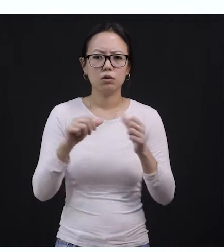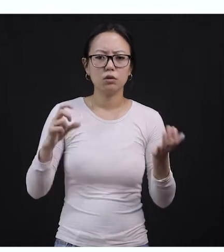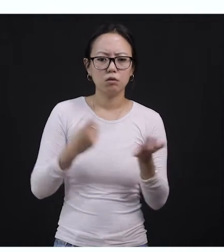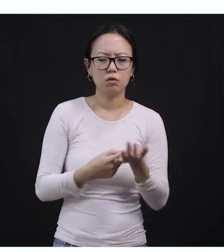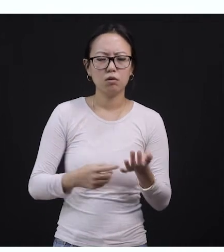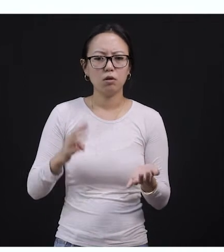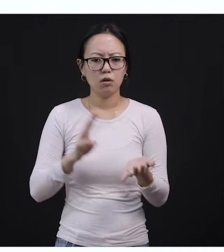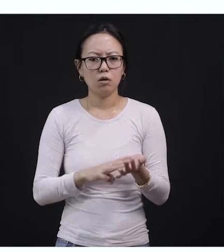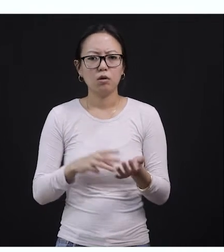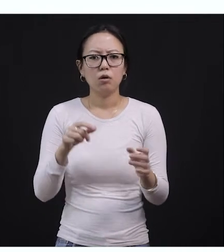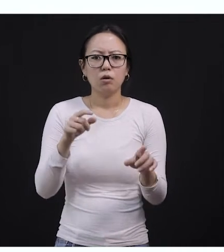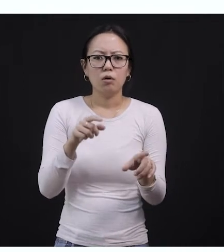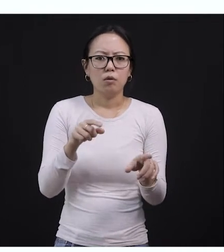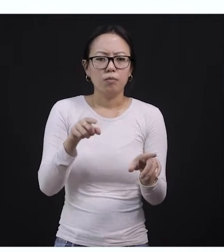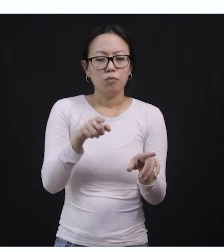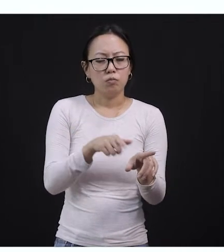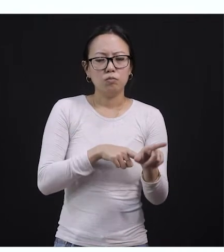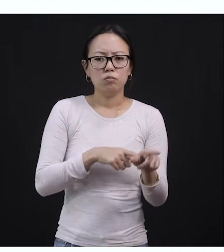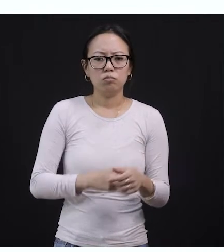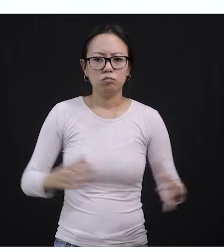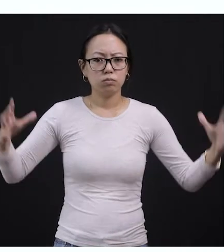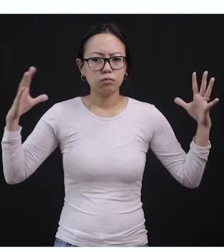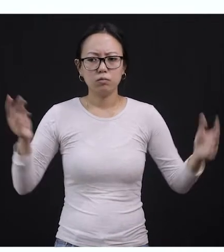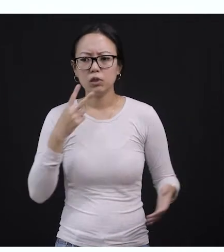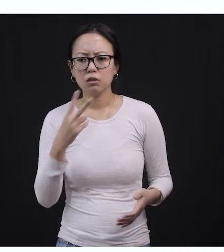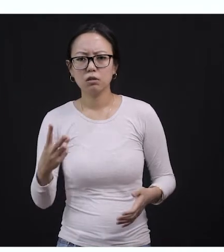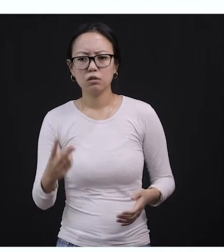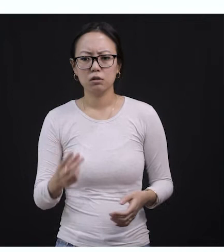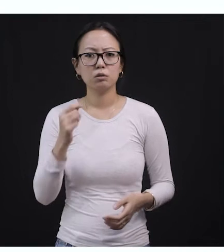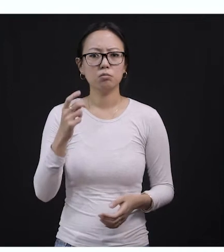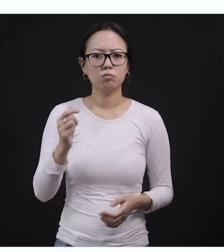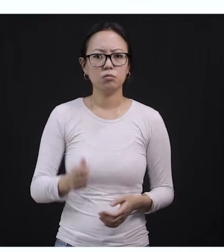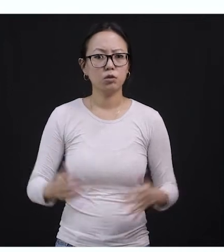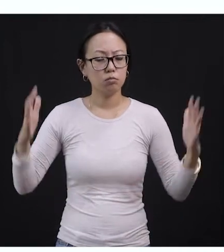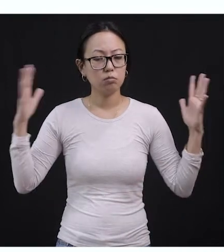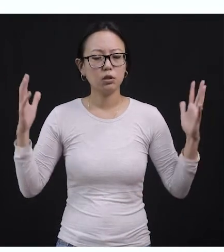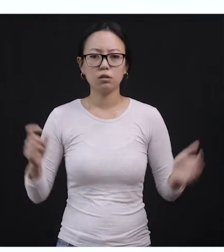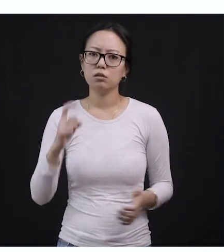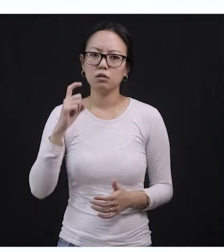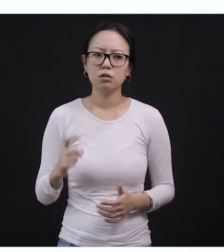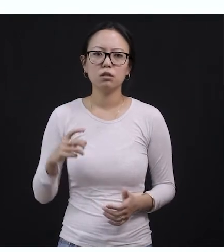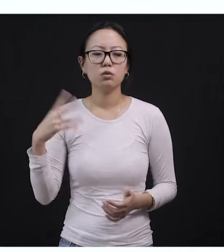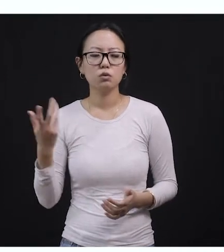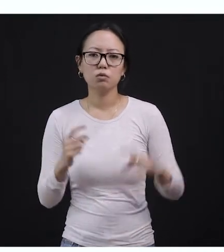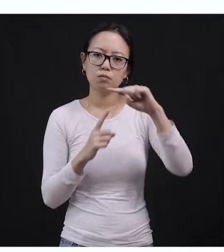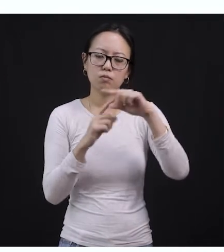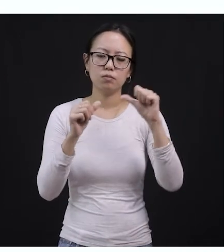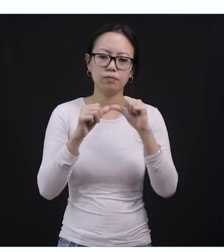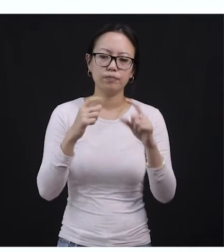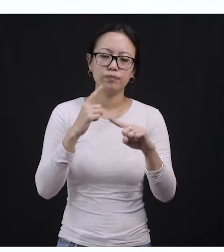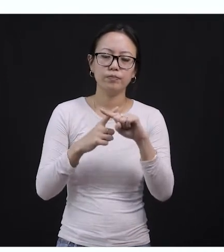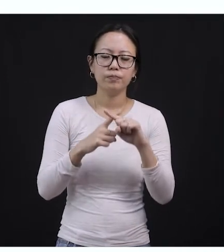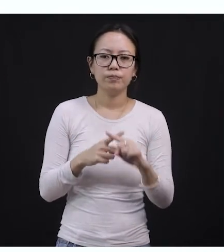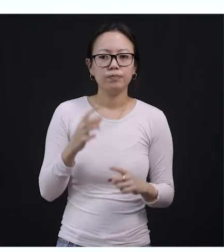army, it was a big military, so he needed a lot of money and food. So he used these taxes